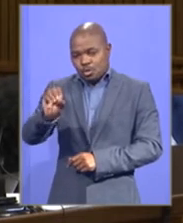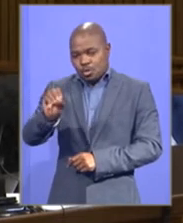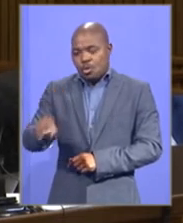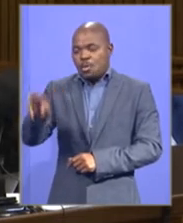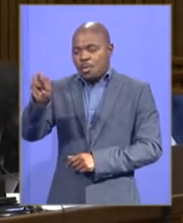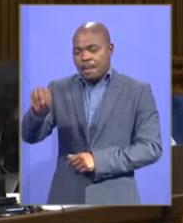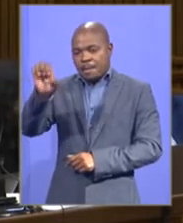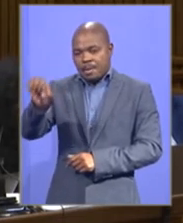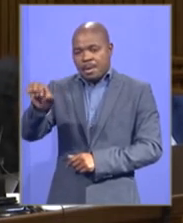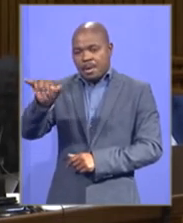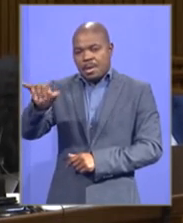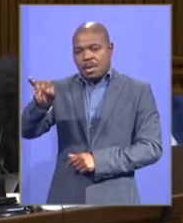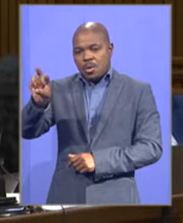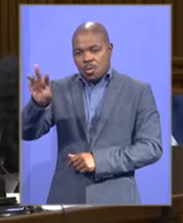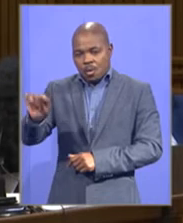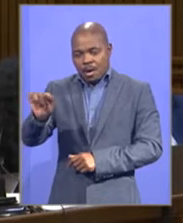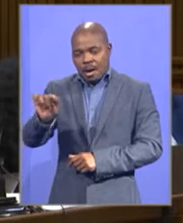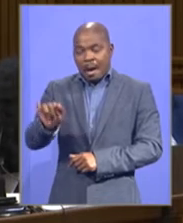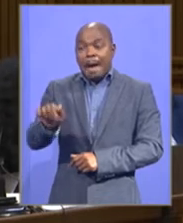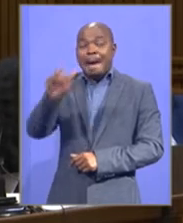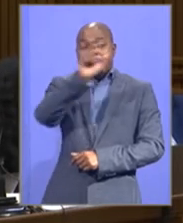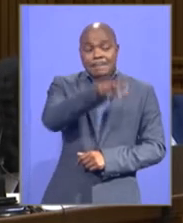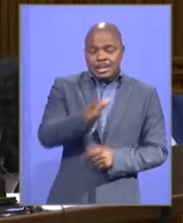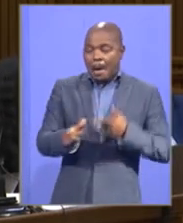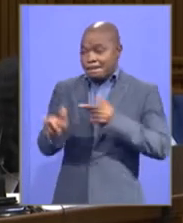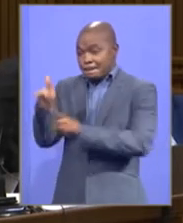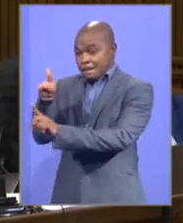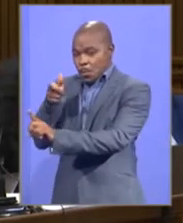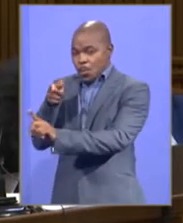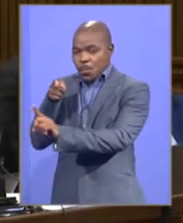was allegedly shot